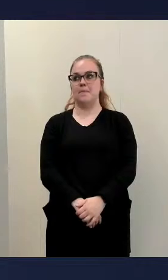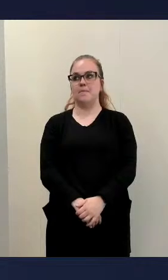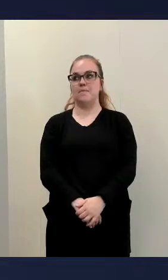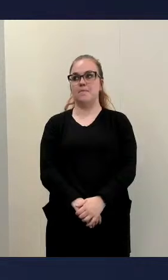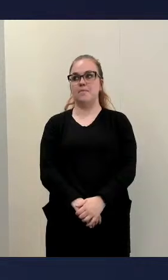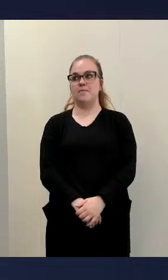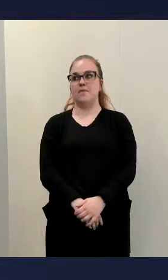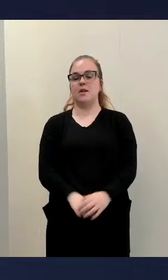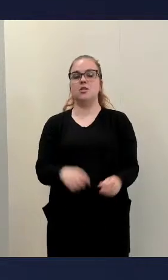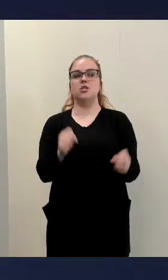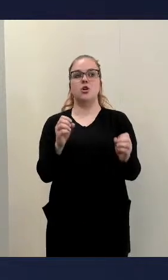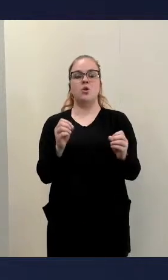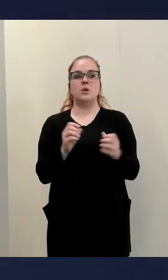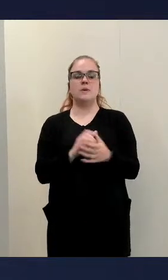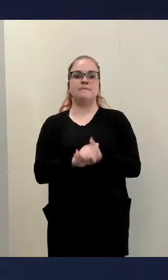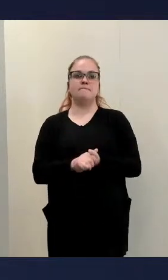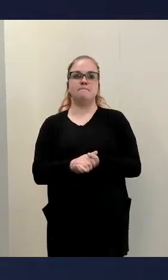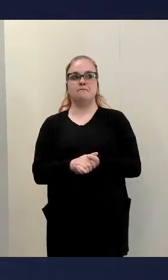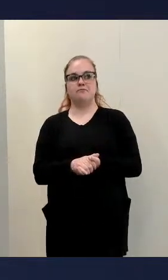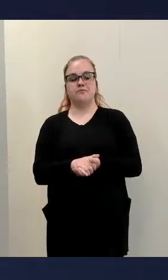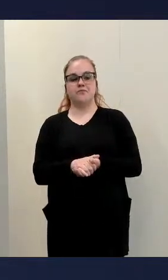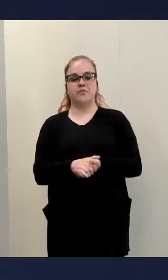So here's the thing.